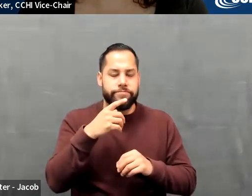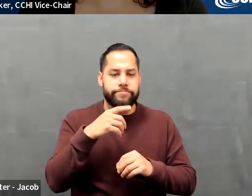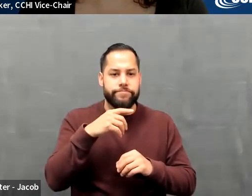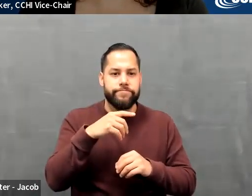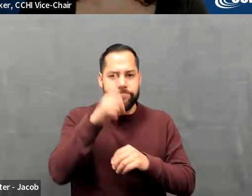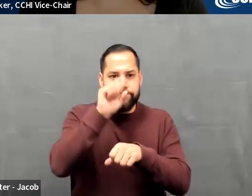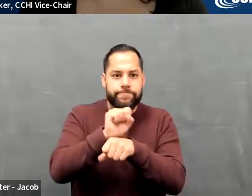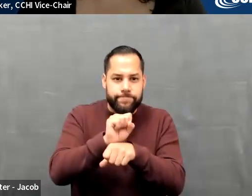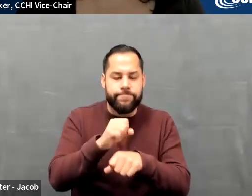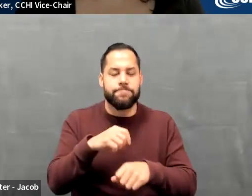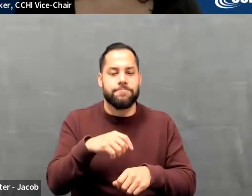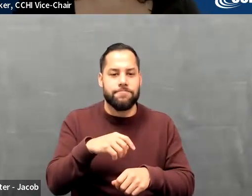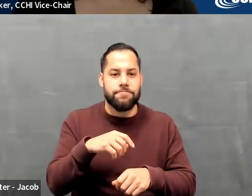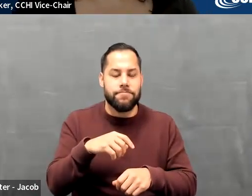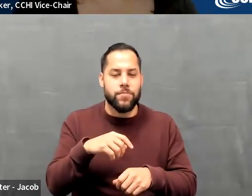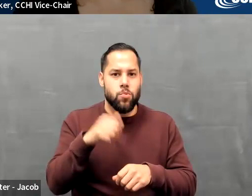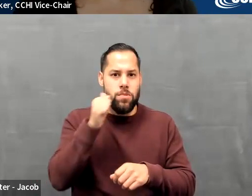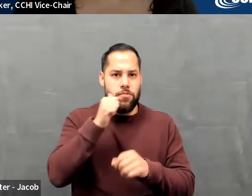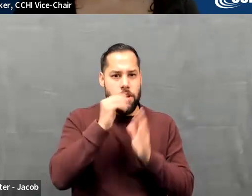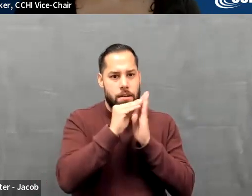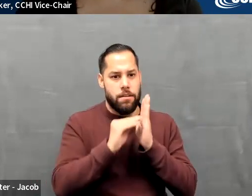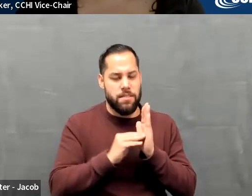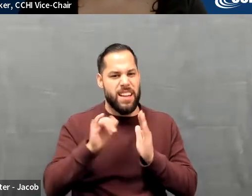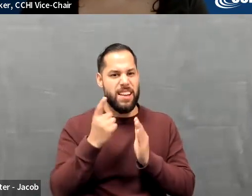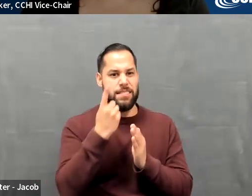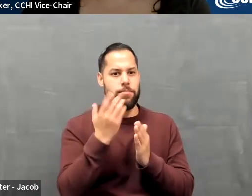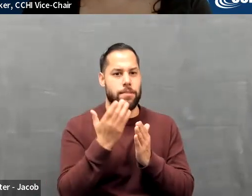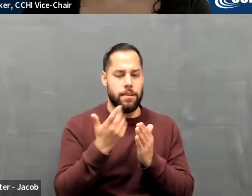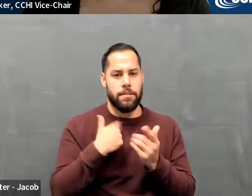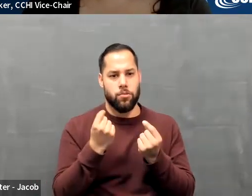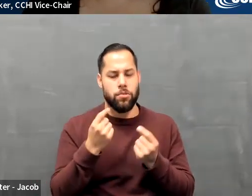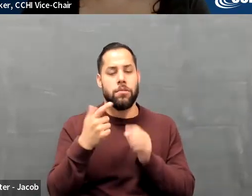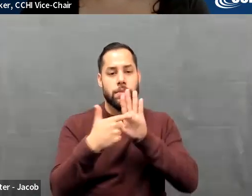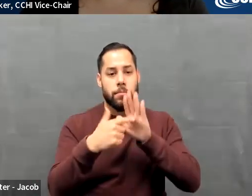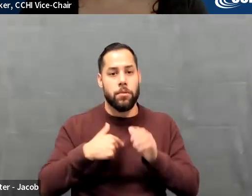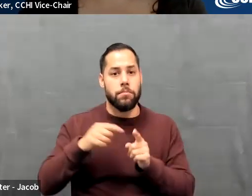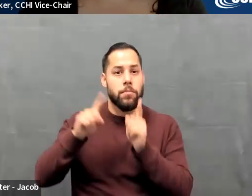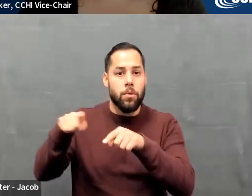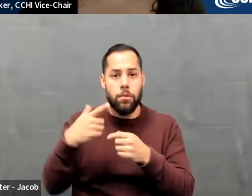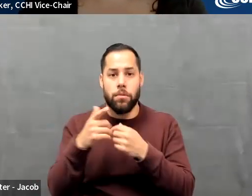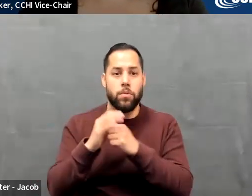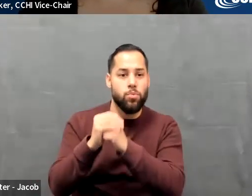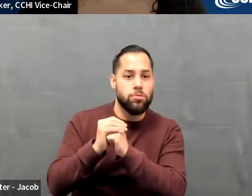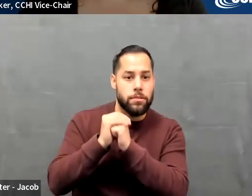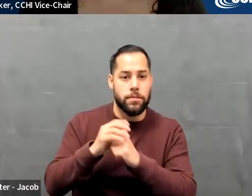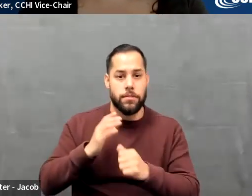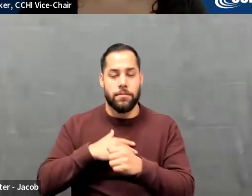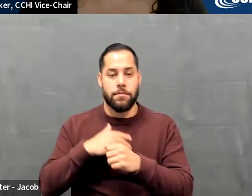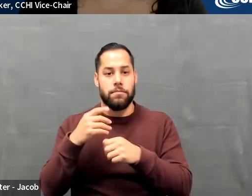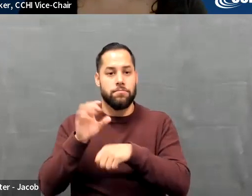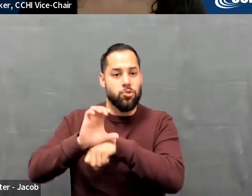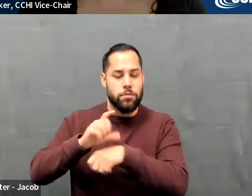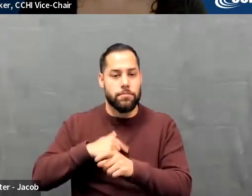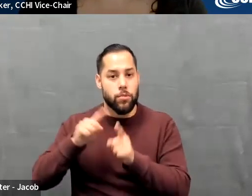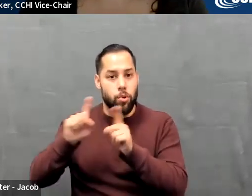ways that I do this every day. Another thing that I do is the place of worship that I go to. When I arrive there and